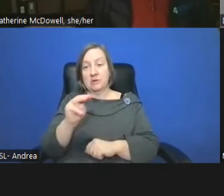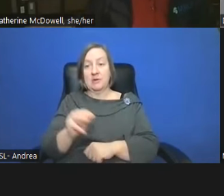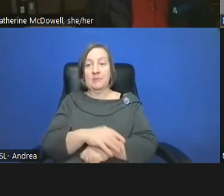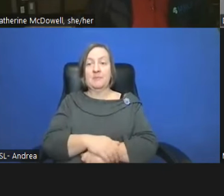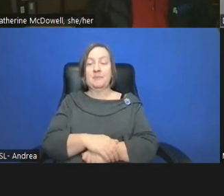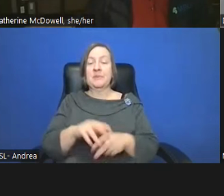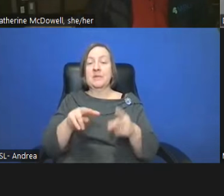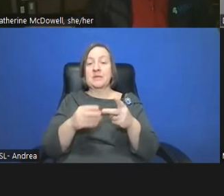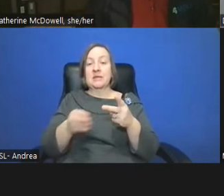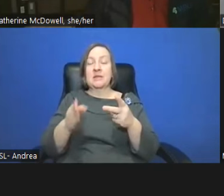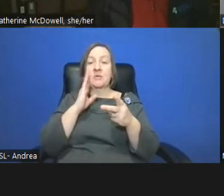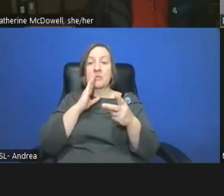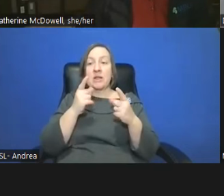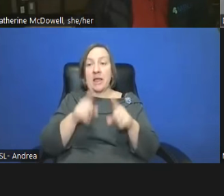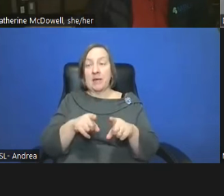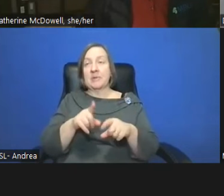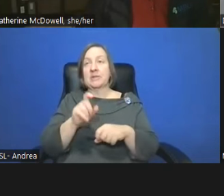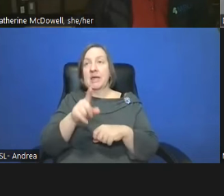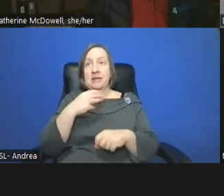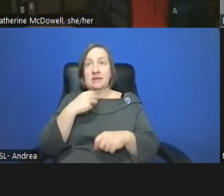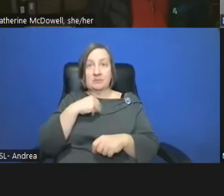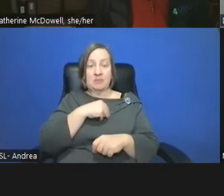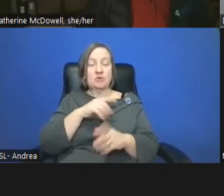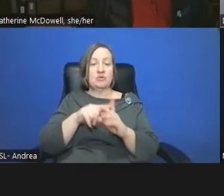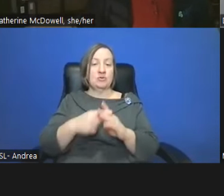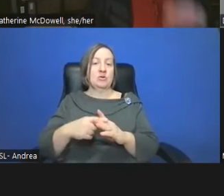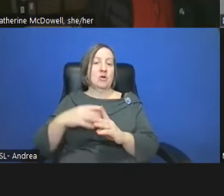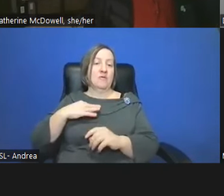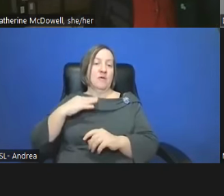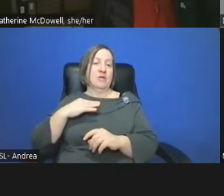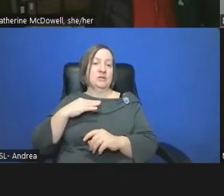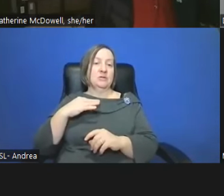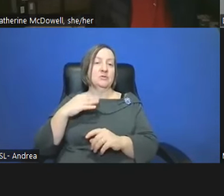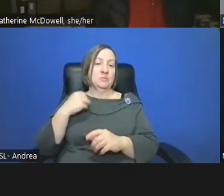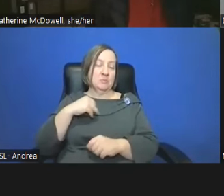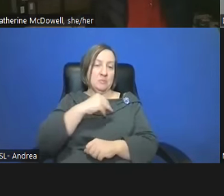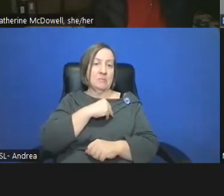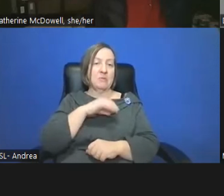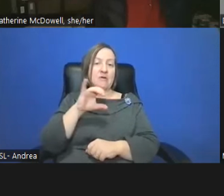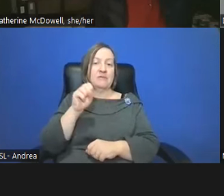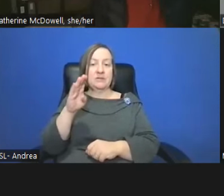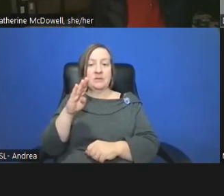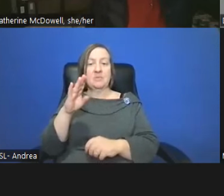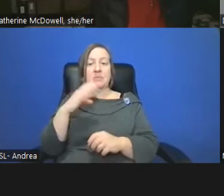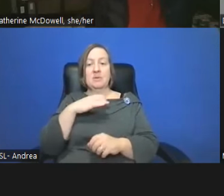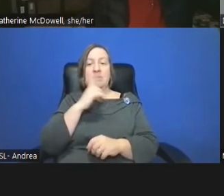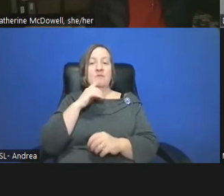The second thing that'll also happen is asking members to start volunteering to be a member of the subcommittees for the next